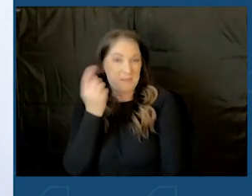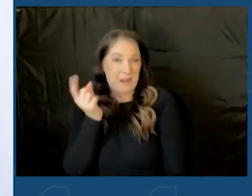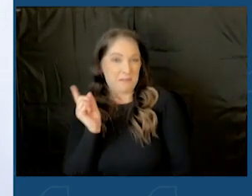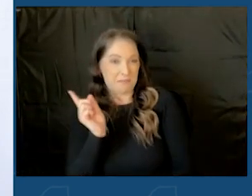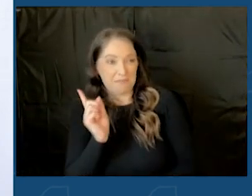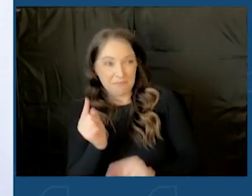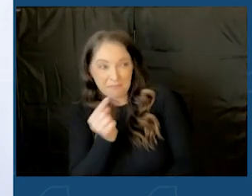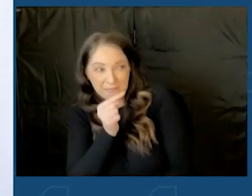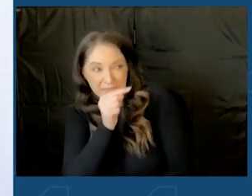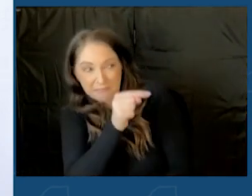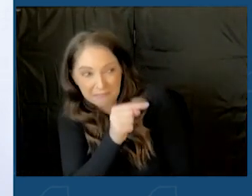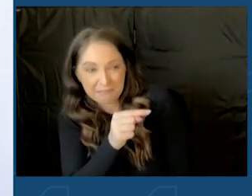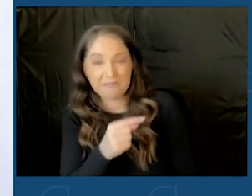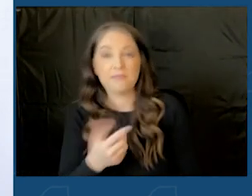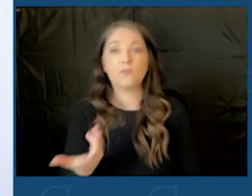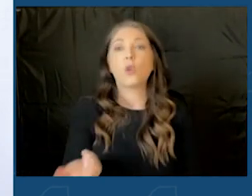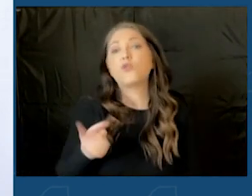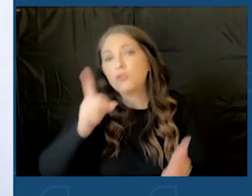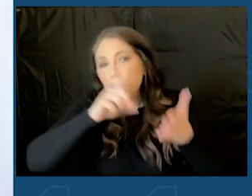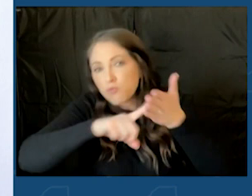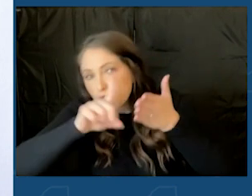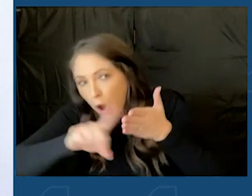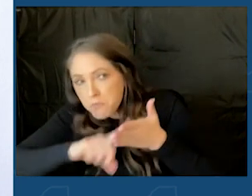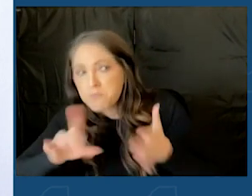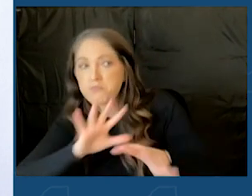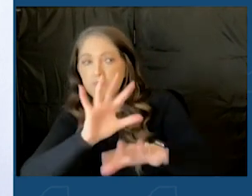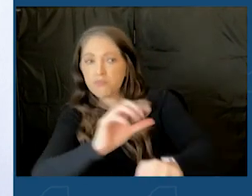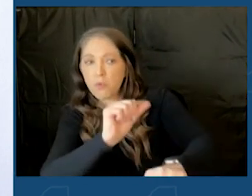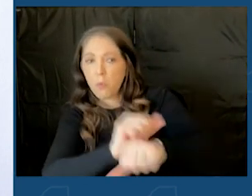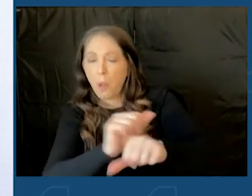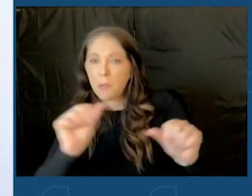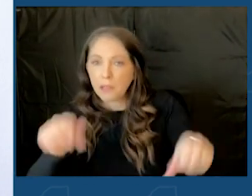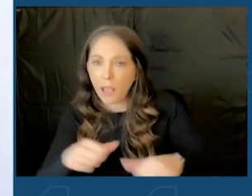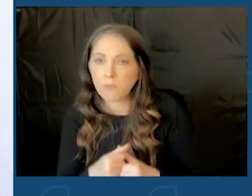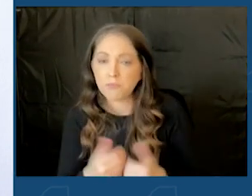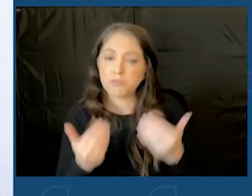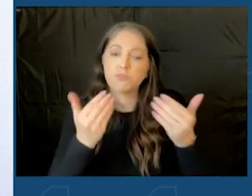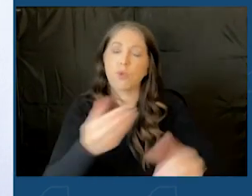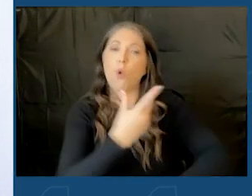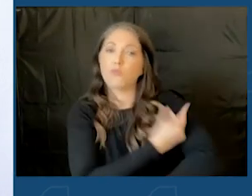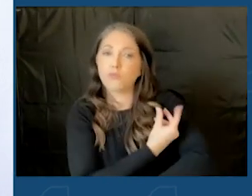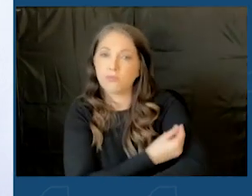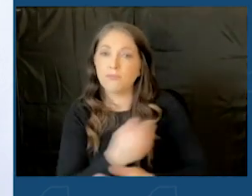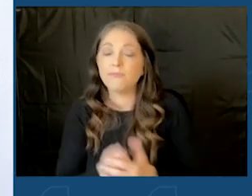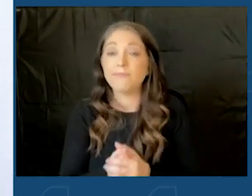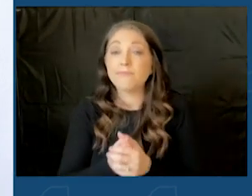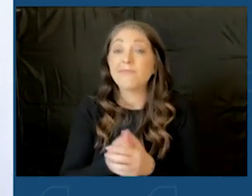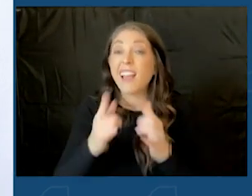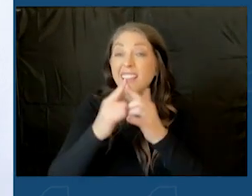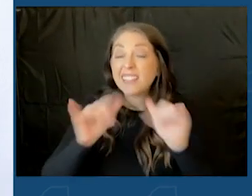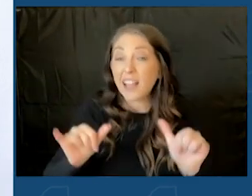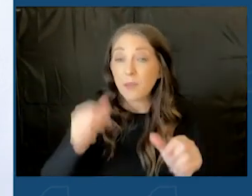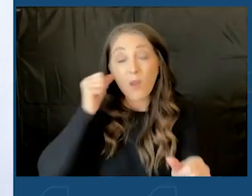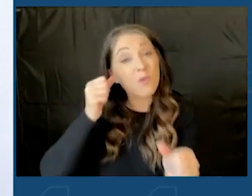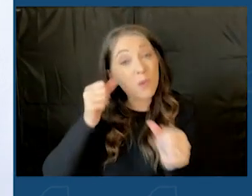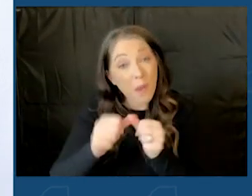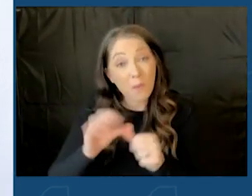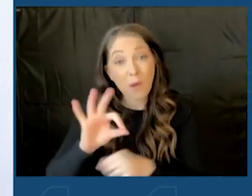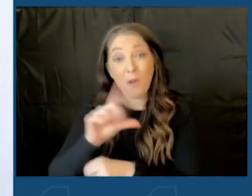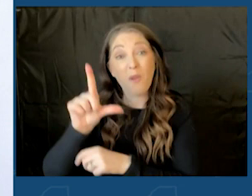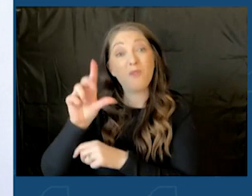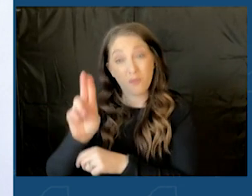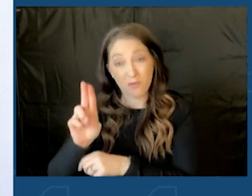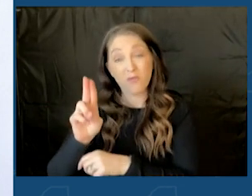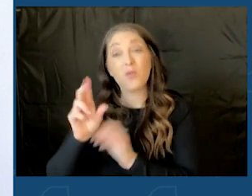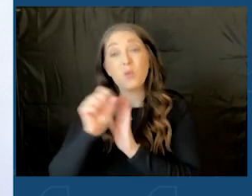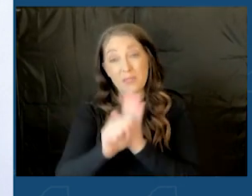here. So just check and see, make an appointment, go get your shot. And while you're at it, remember that flu season is coming. We hear